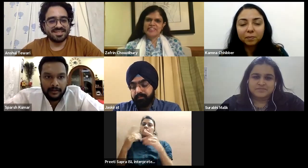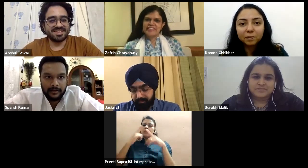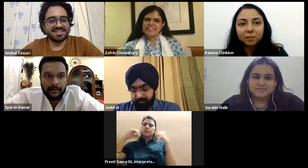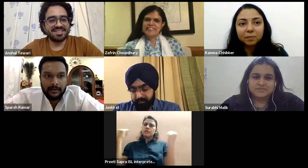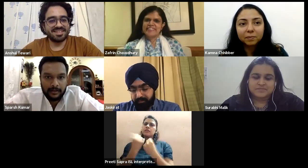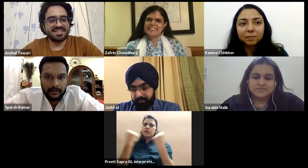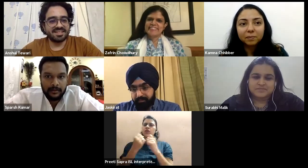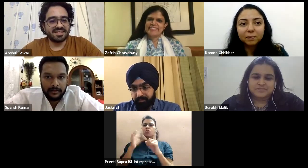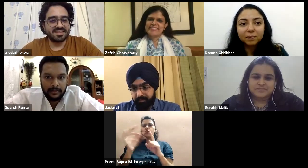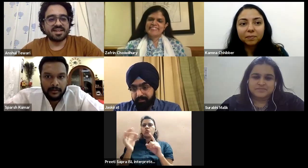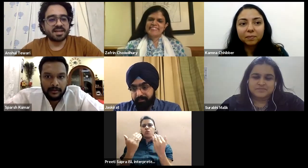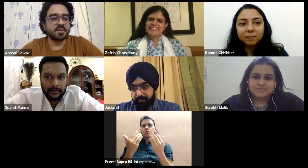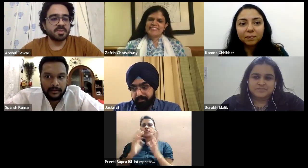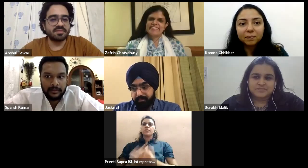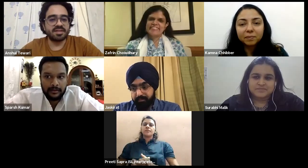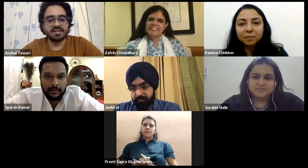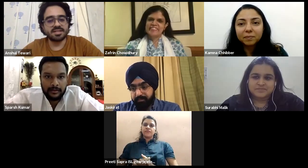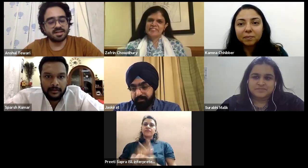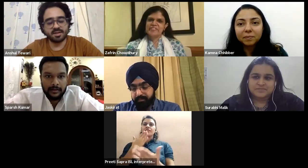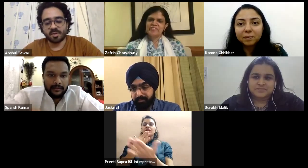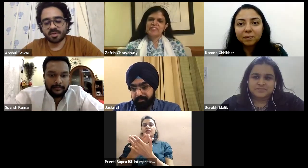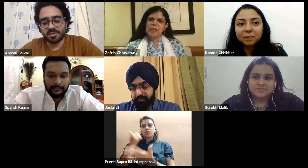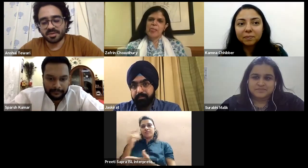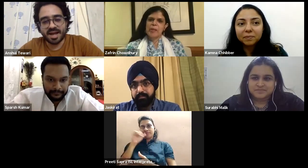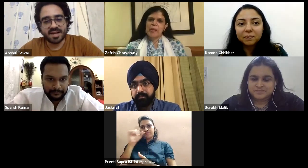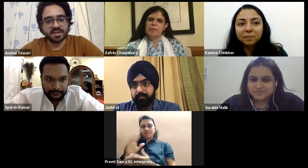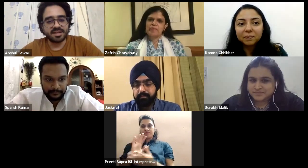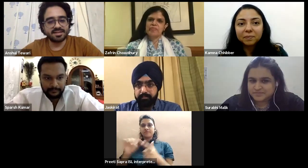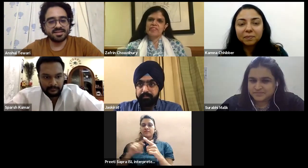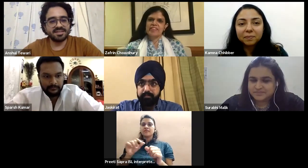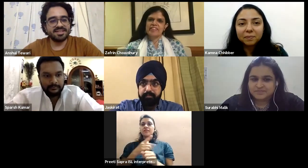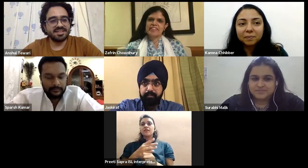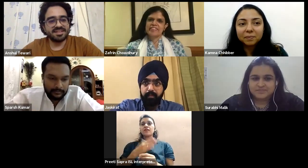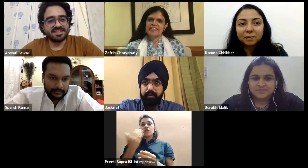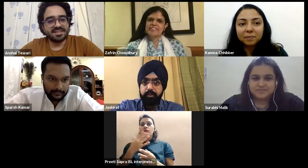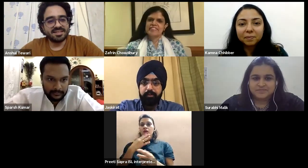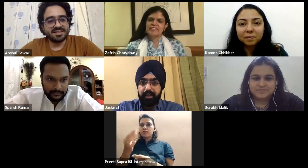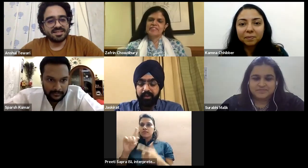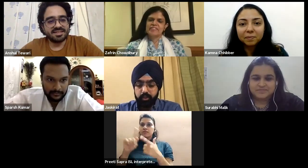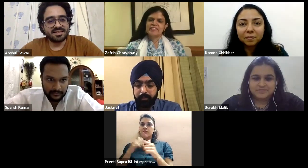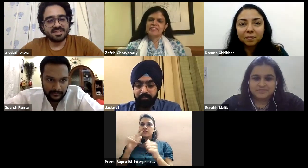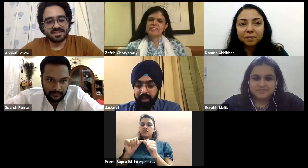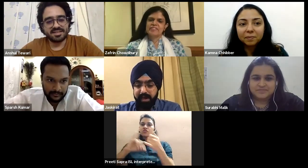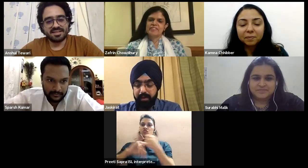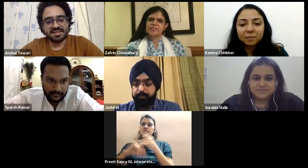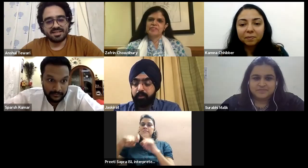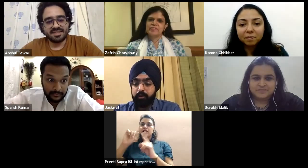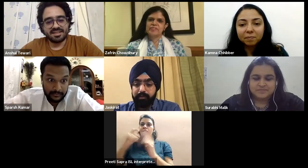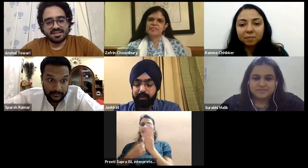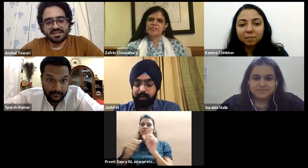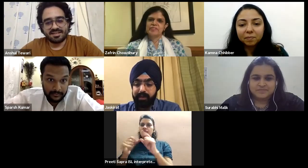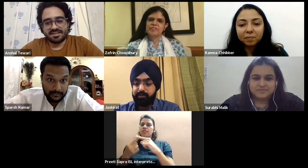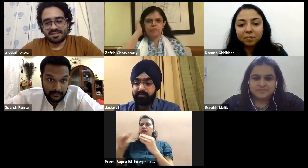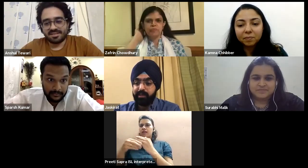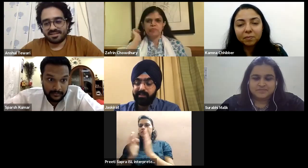these also. Right. Thank you so much, Zafreen. Jaskira, do you want to add to that? Sure. Thanks, Anshul.